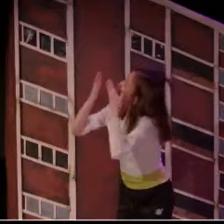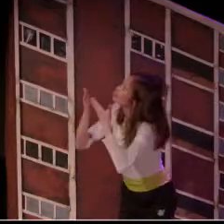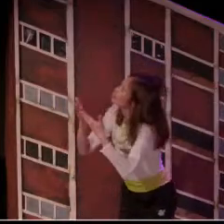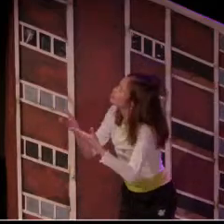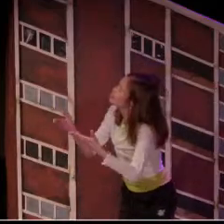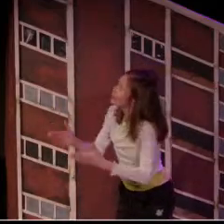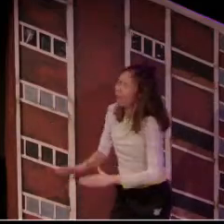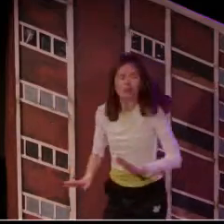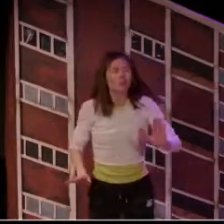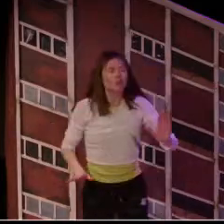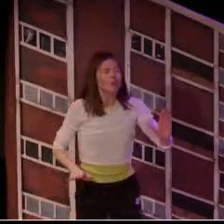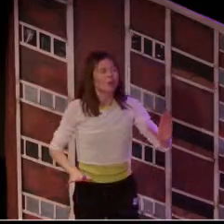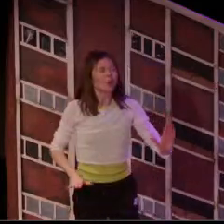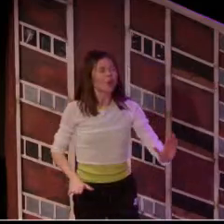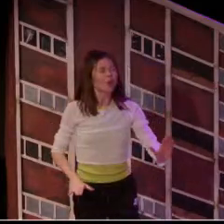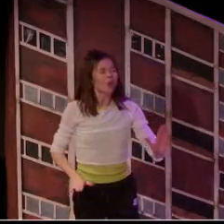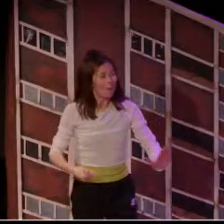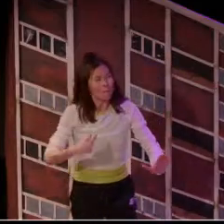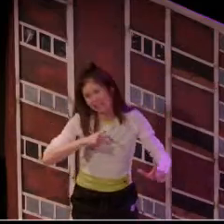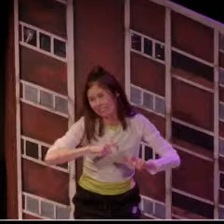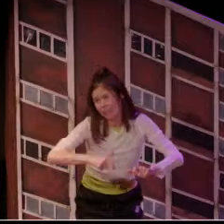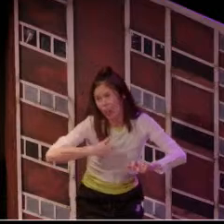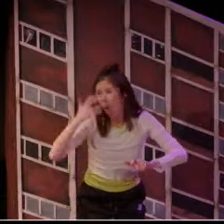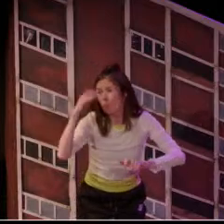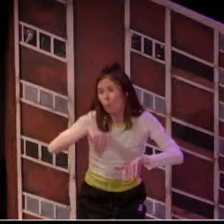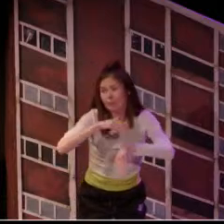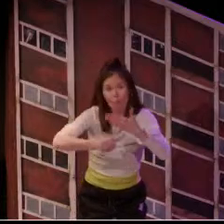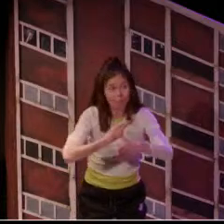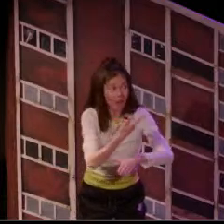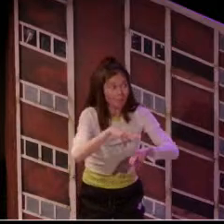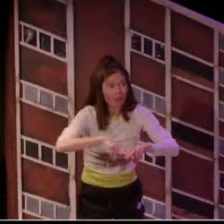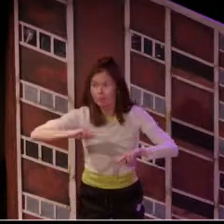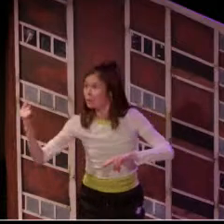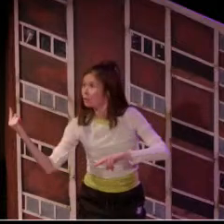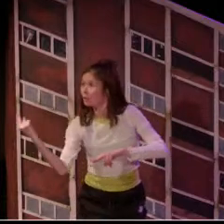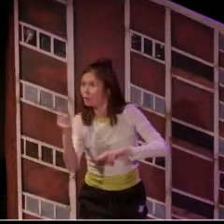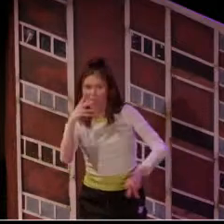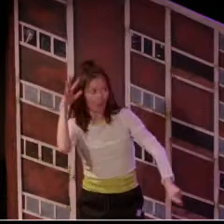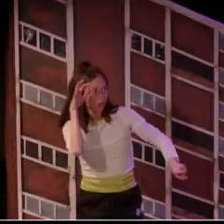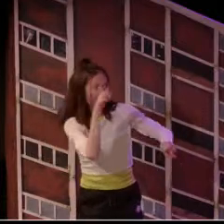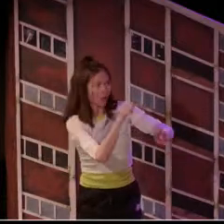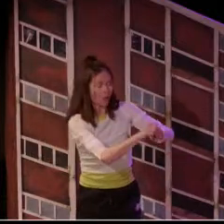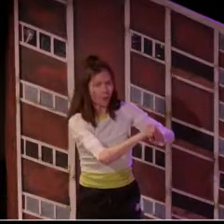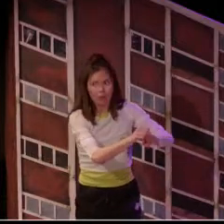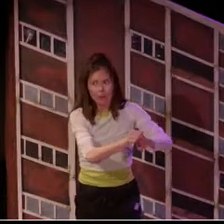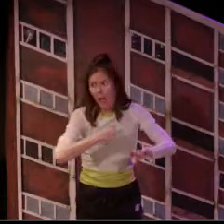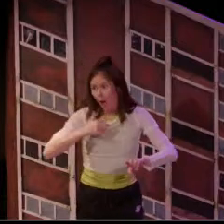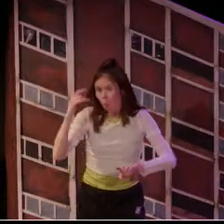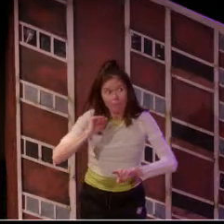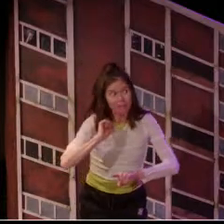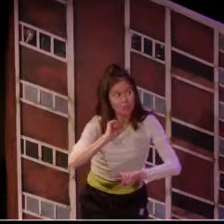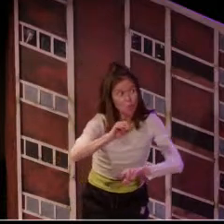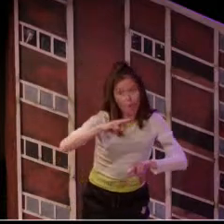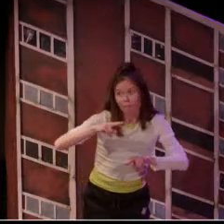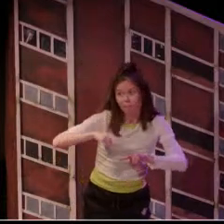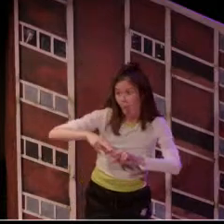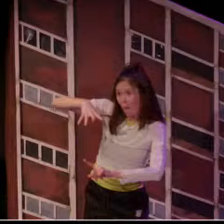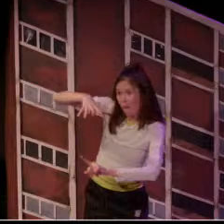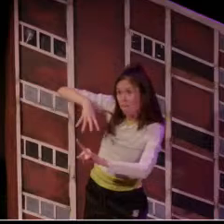must be, by your father. One of two things will become necessary.